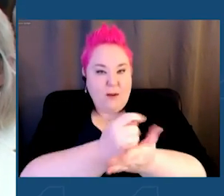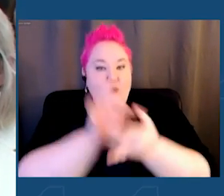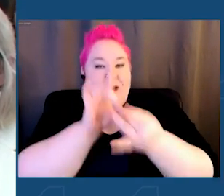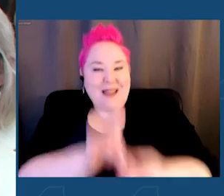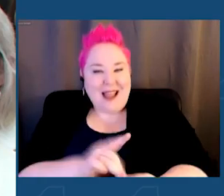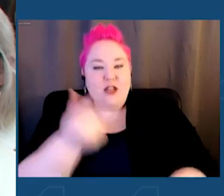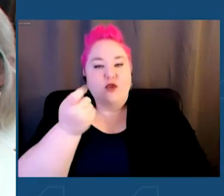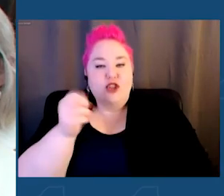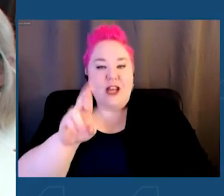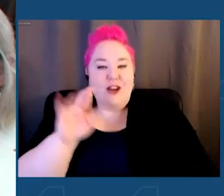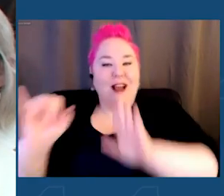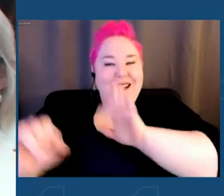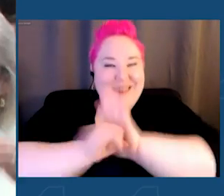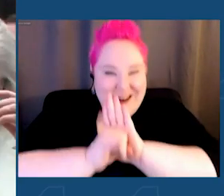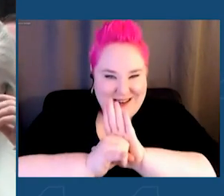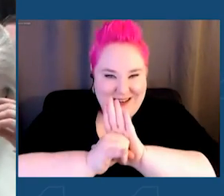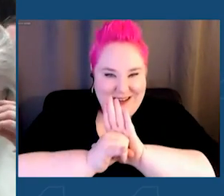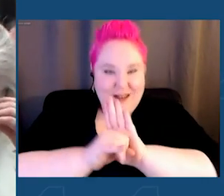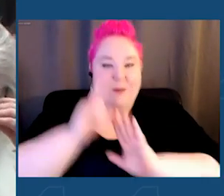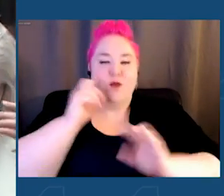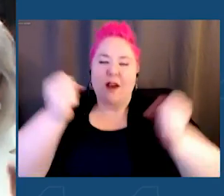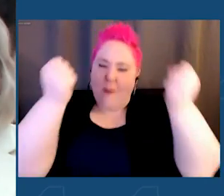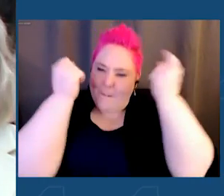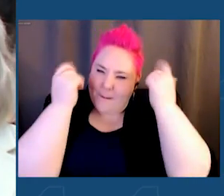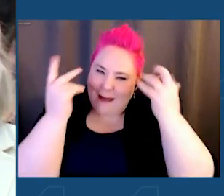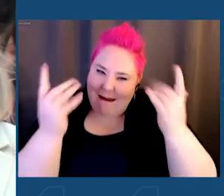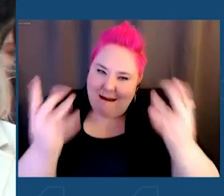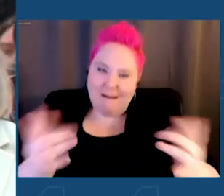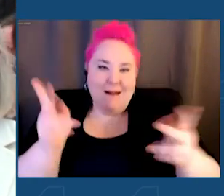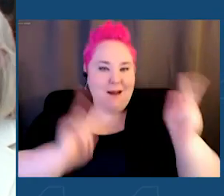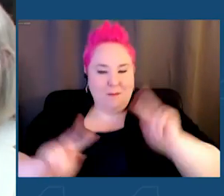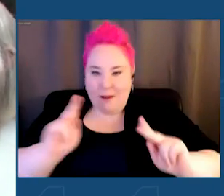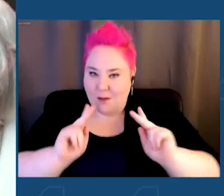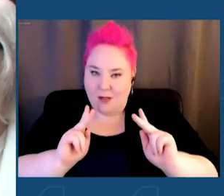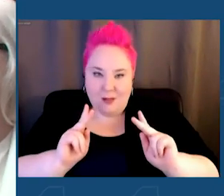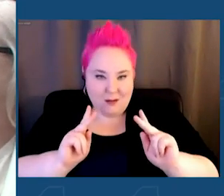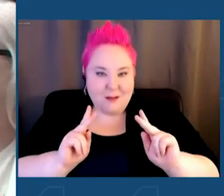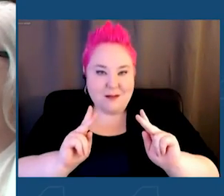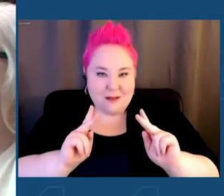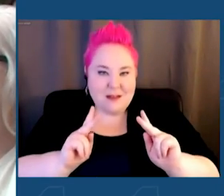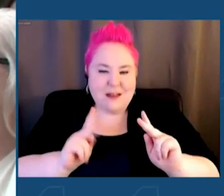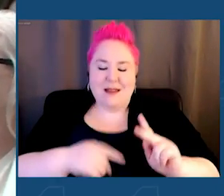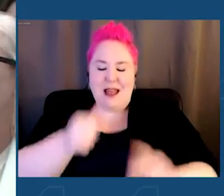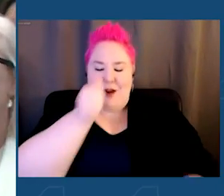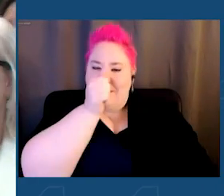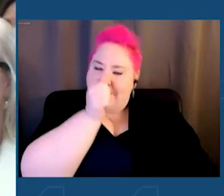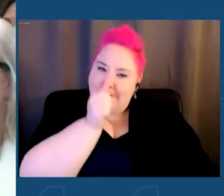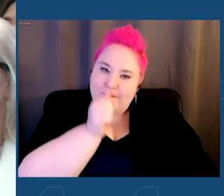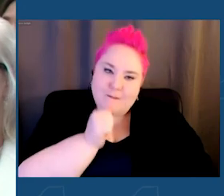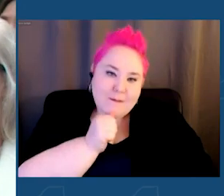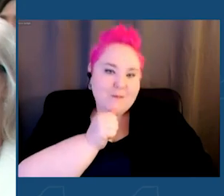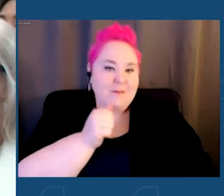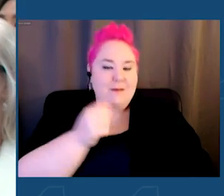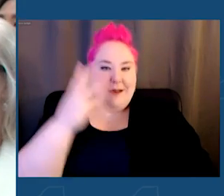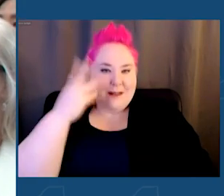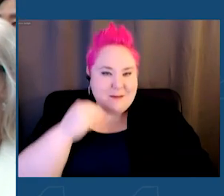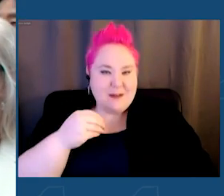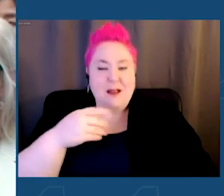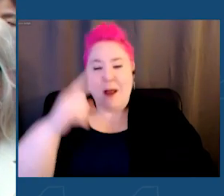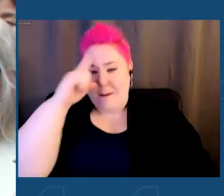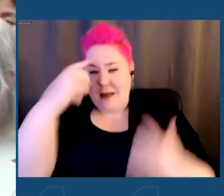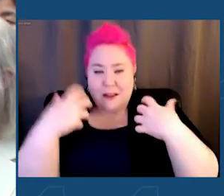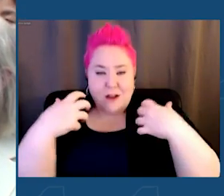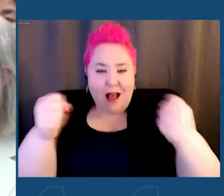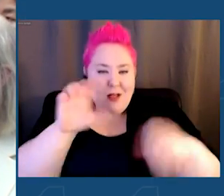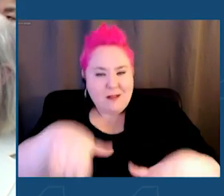identity. Because we have a lot of people suffering out there, mental health challenges